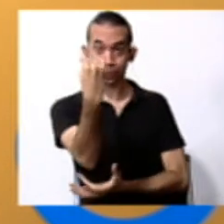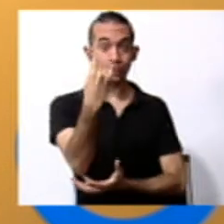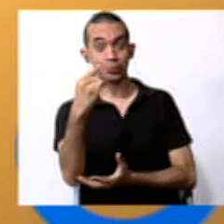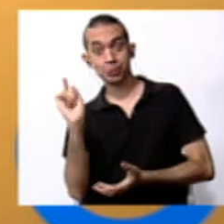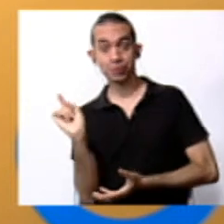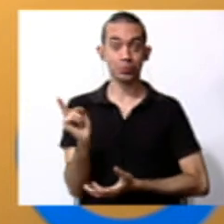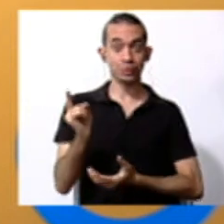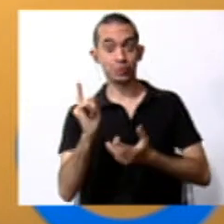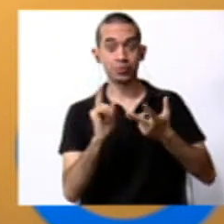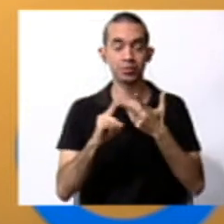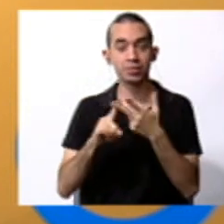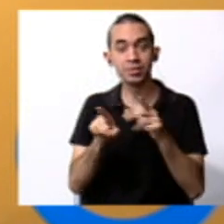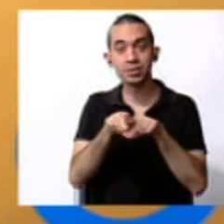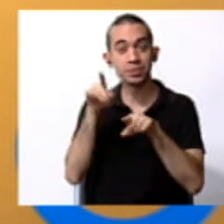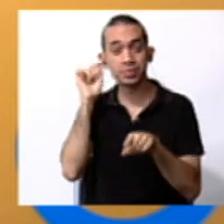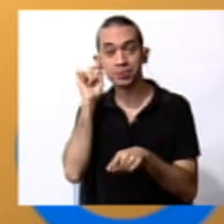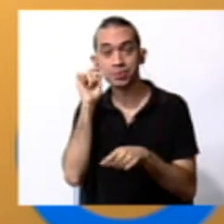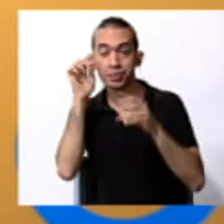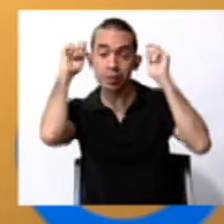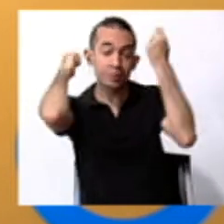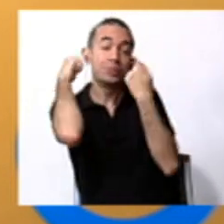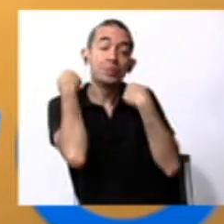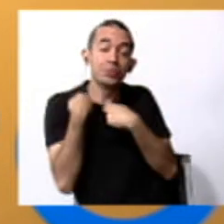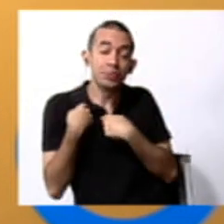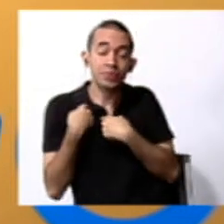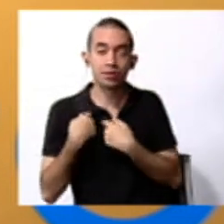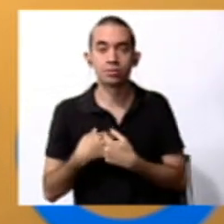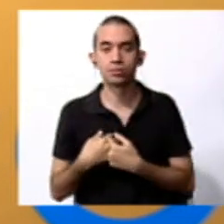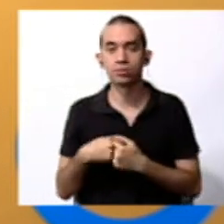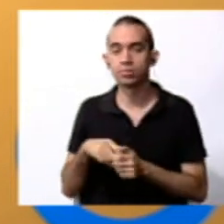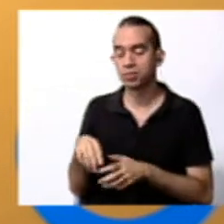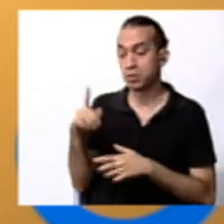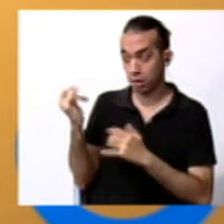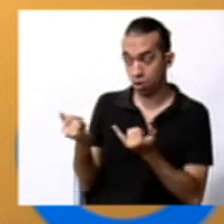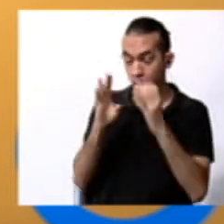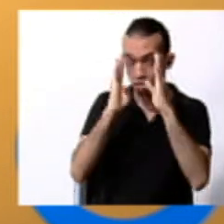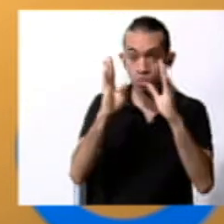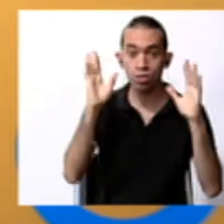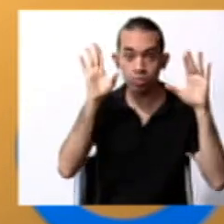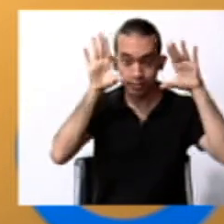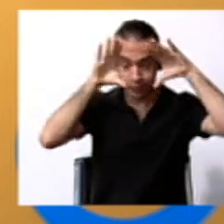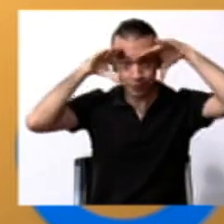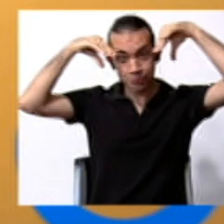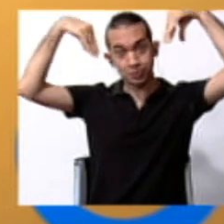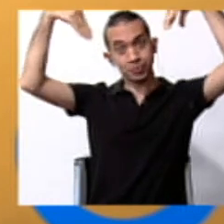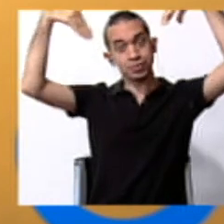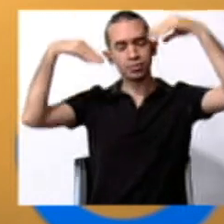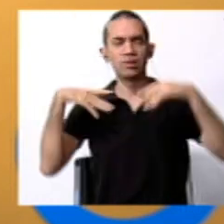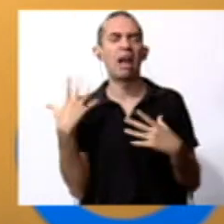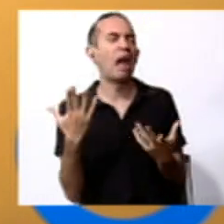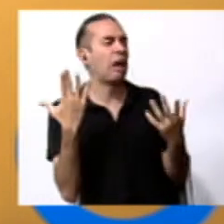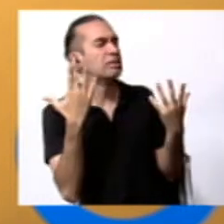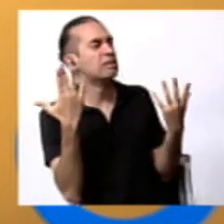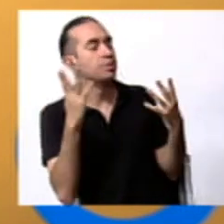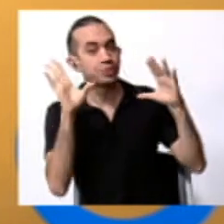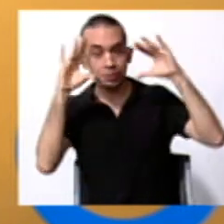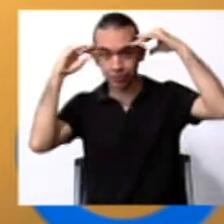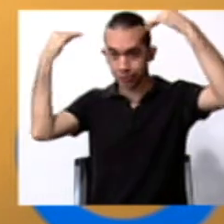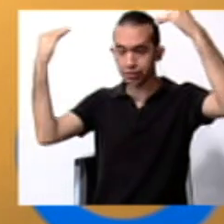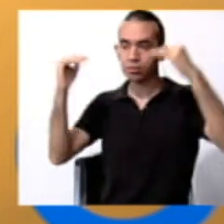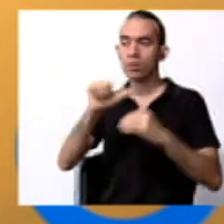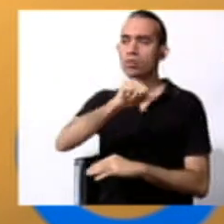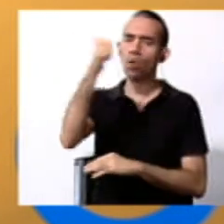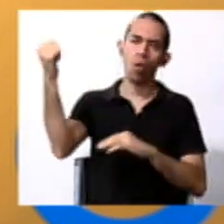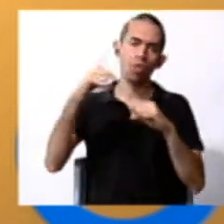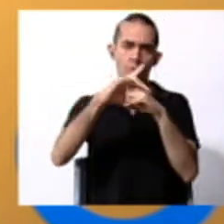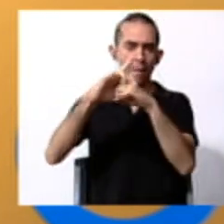have to pay attention to an alien. And what is an alien? An alien is a person from